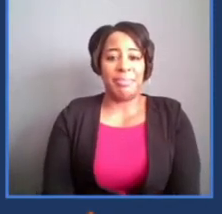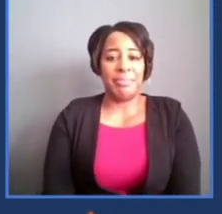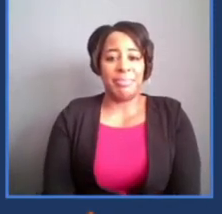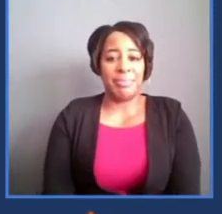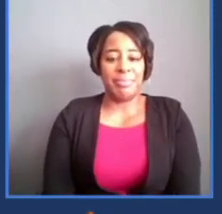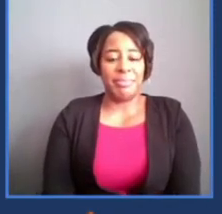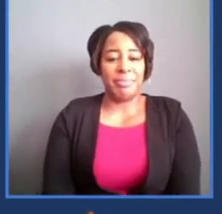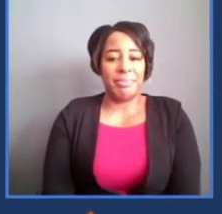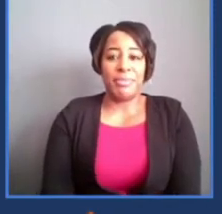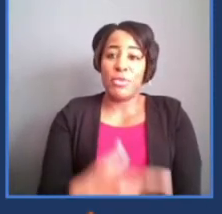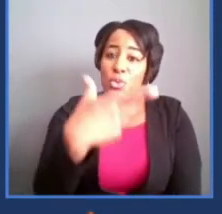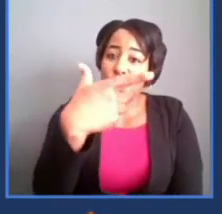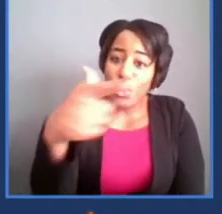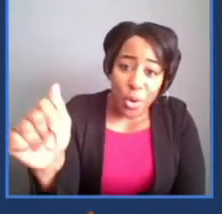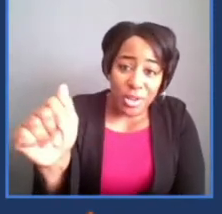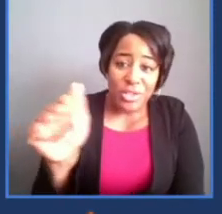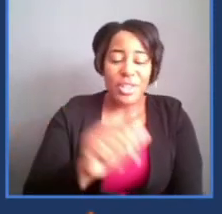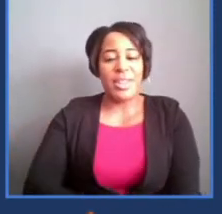Georgia.